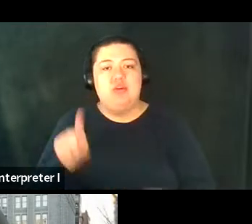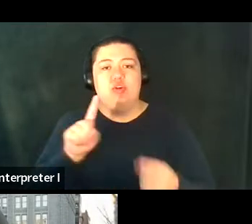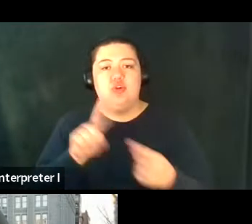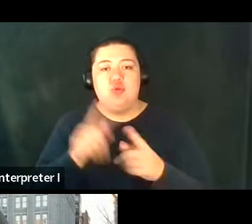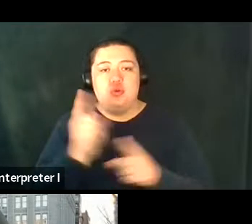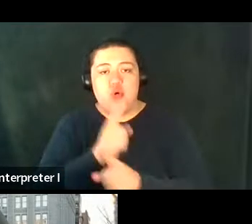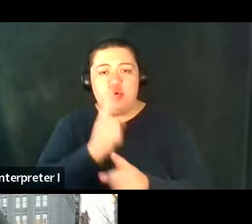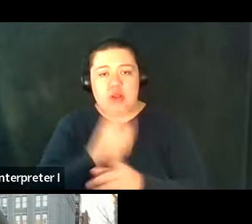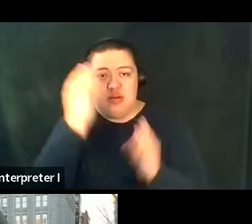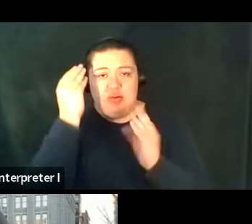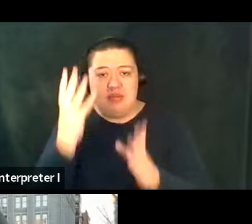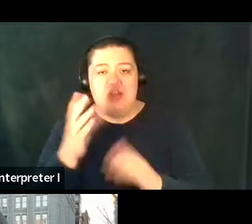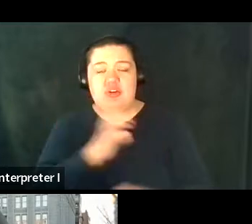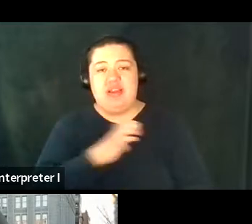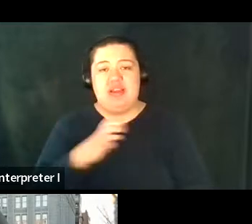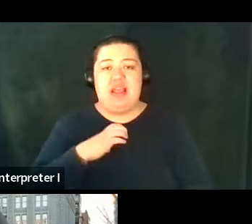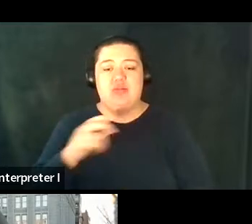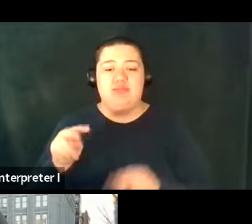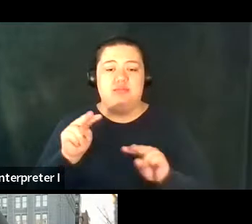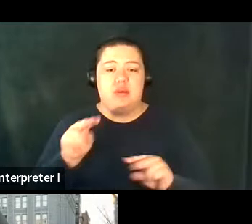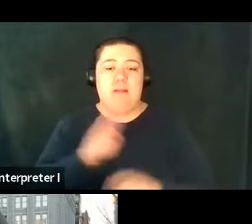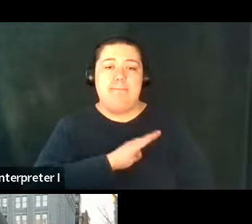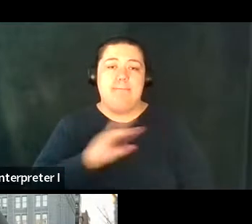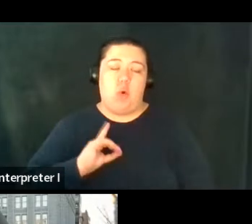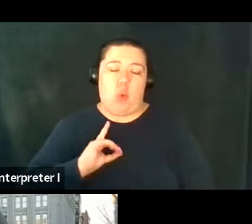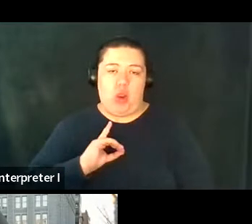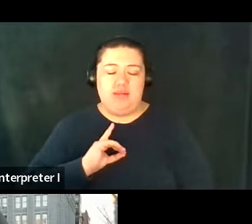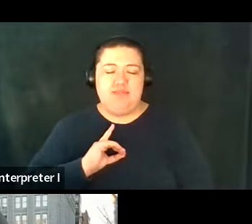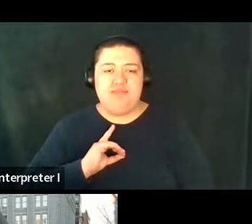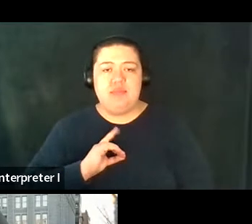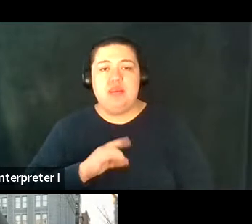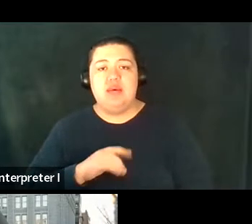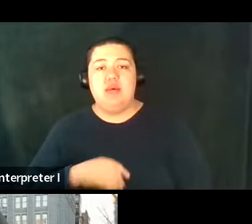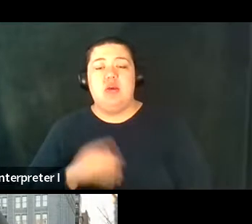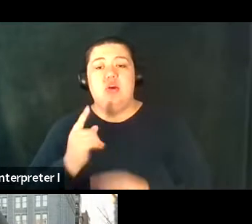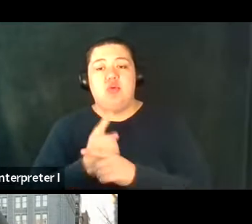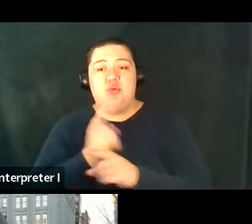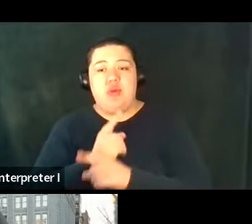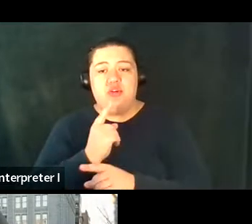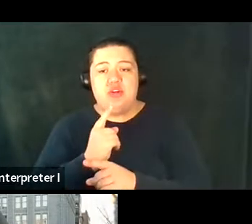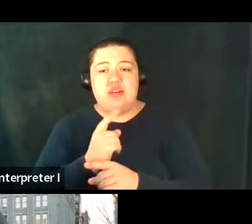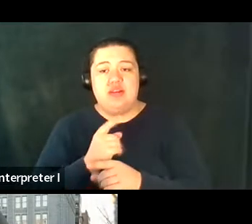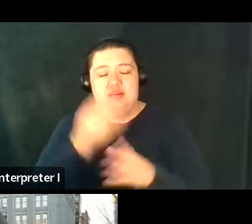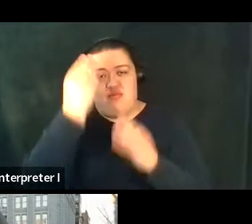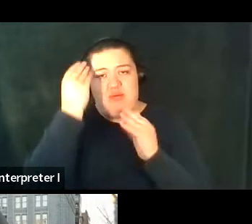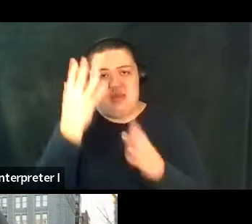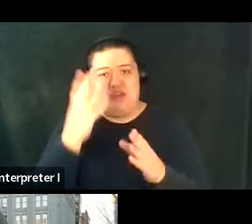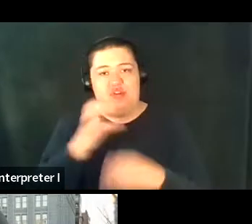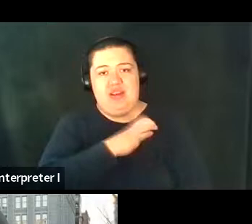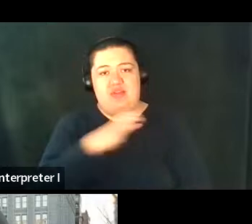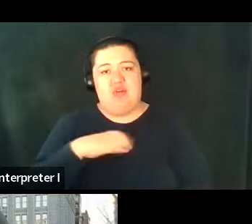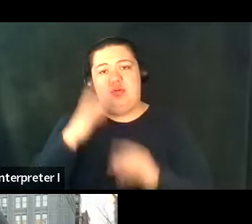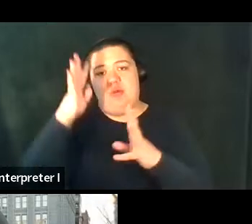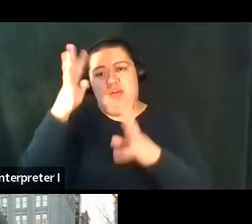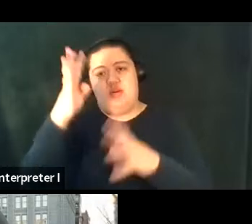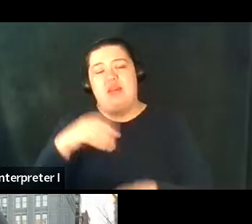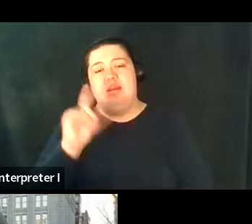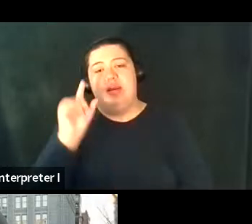Corrections Information Council Governing Board. The Corrections Information Council was created by Congress